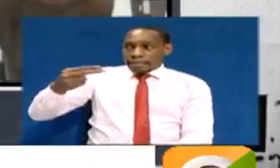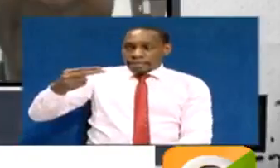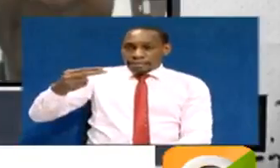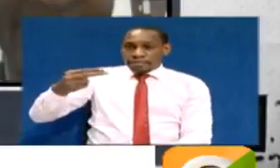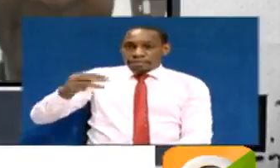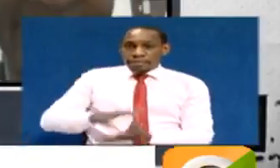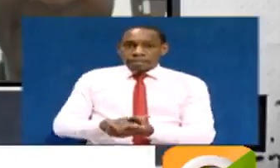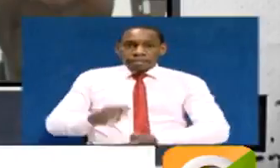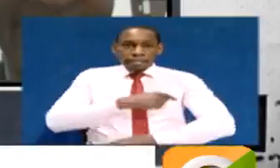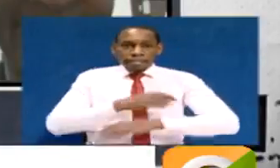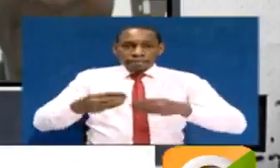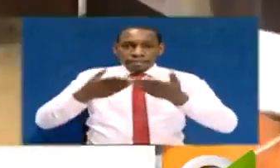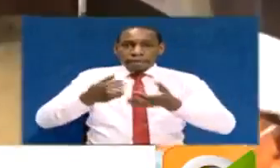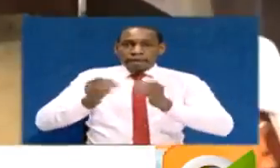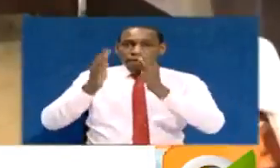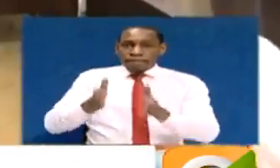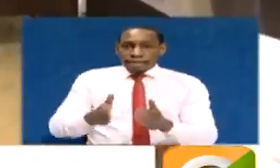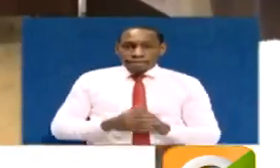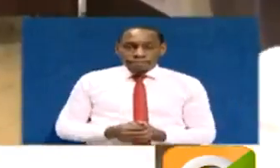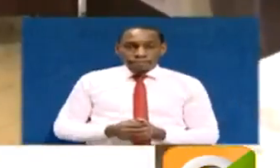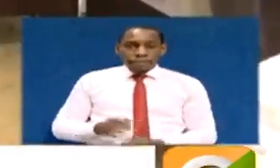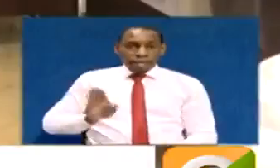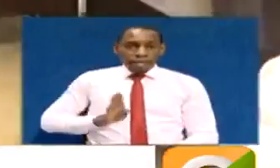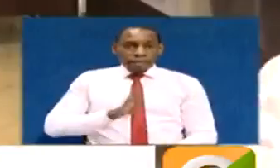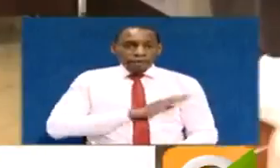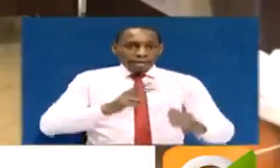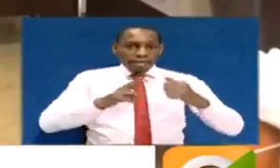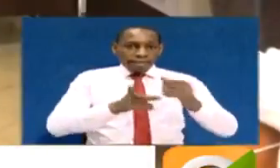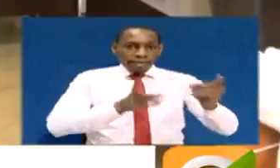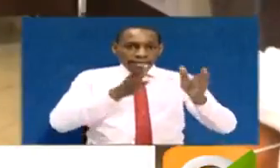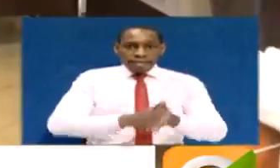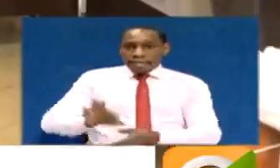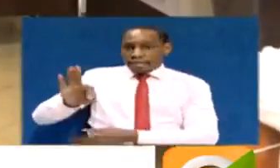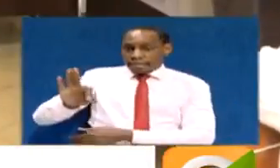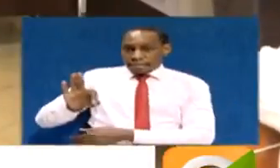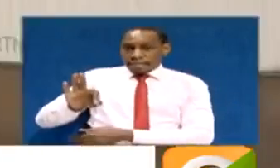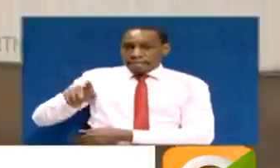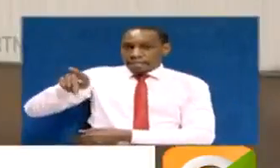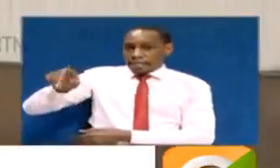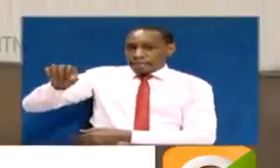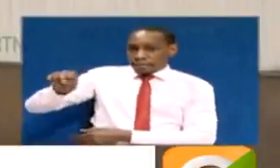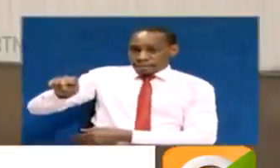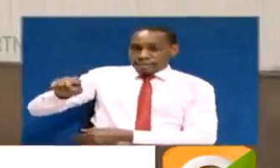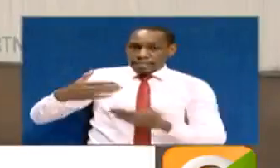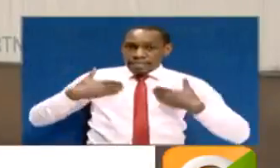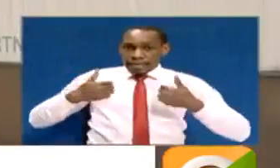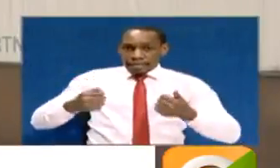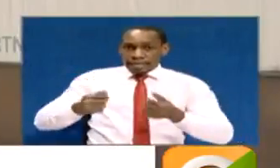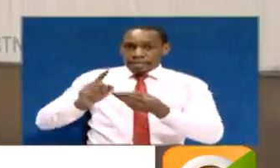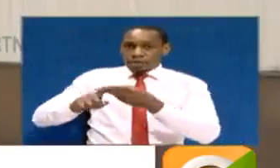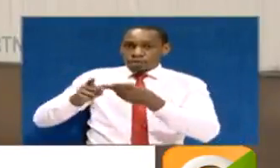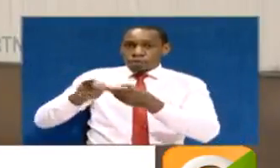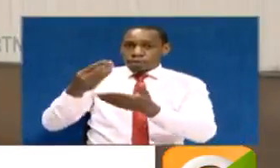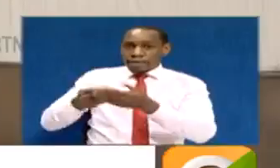Hospital as a chief supplies officer. In the board of seven directors, three are principal secretaries of health,